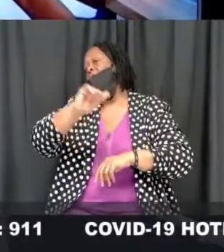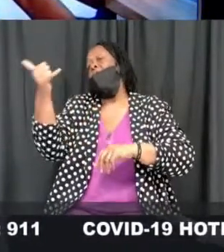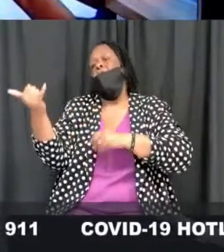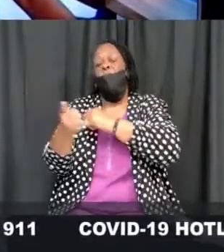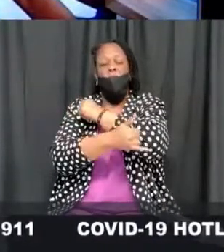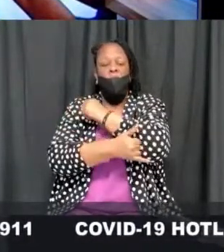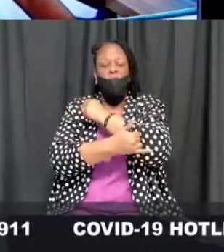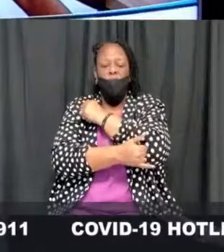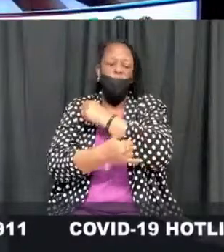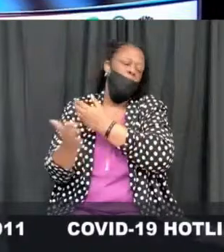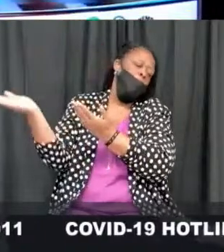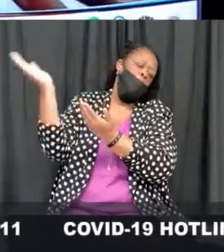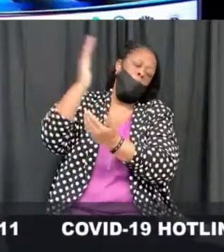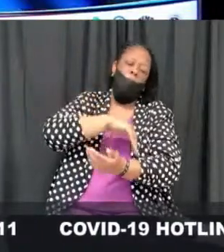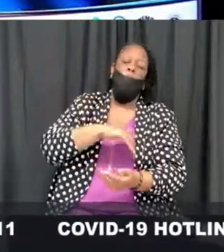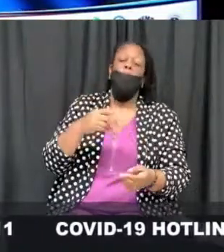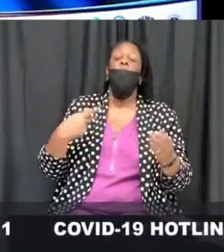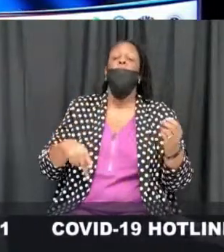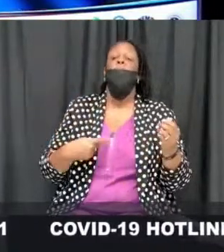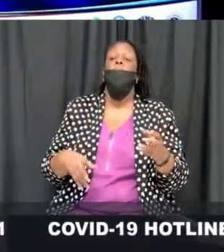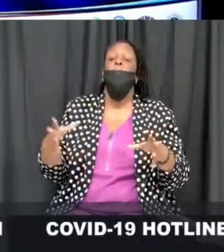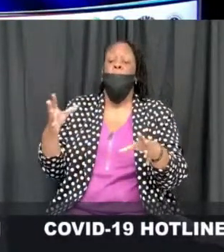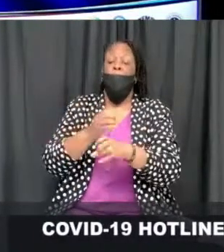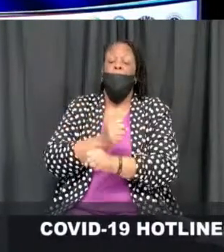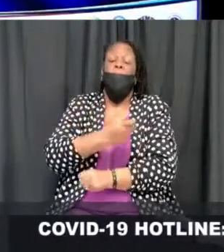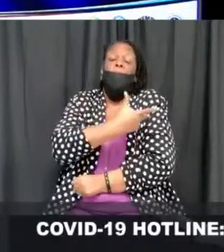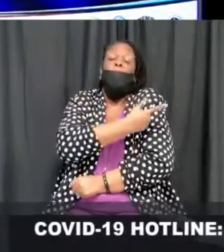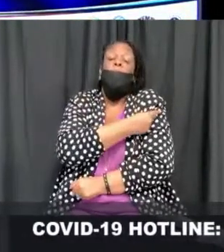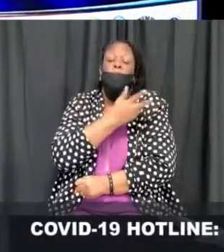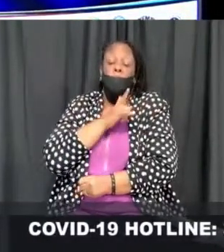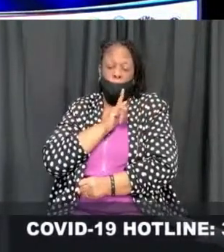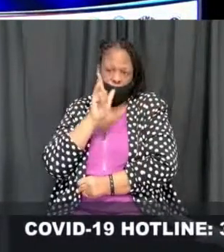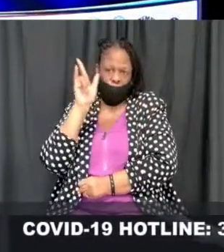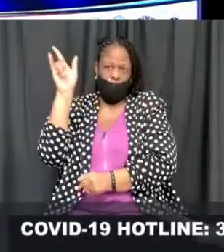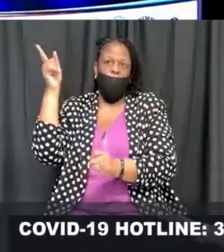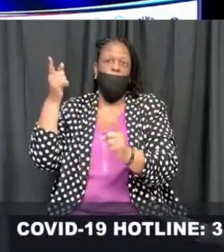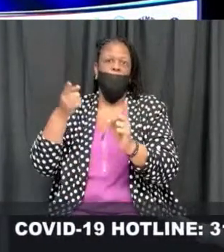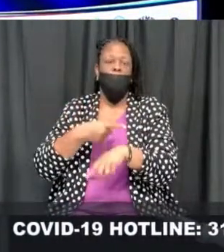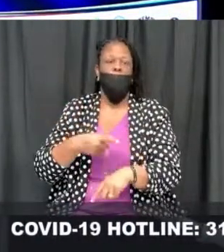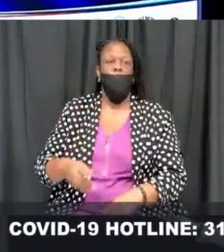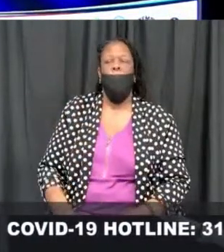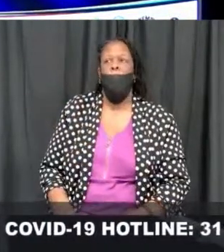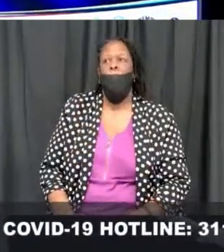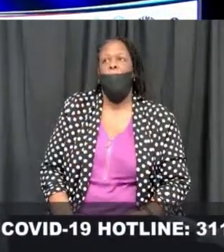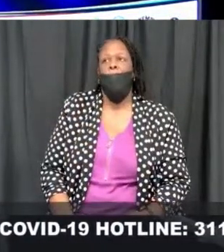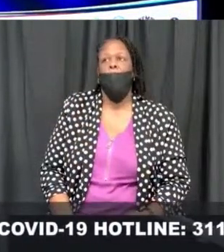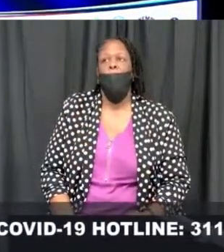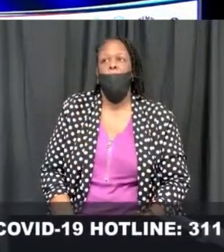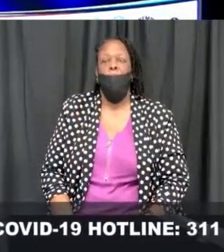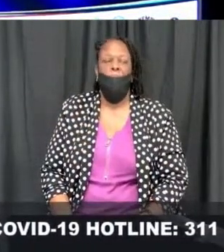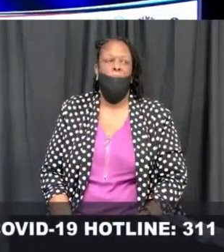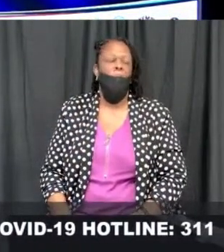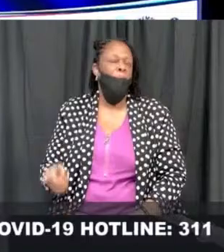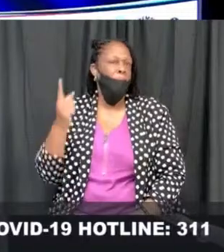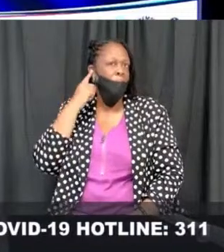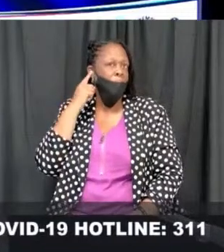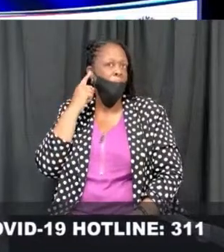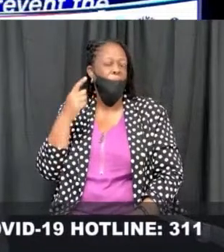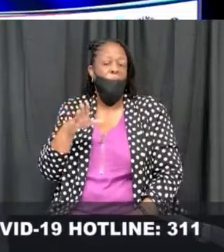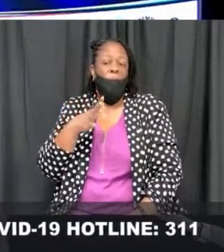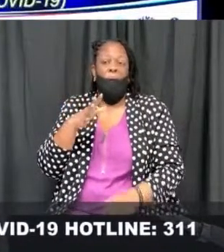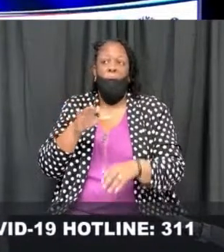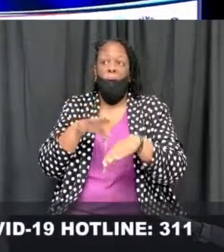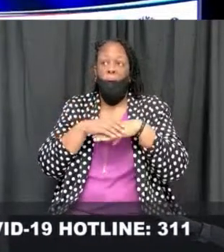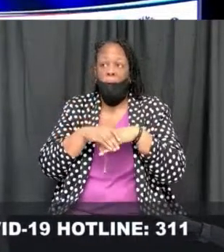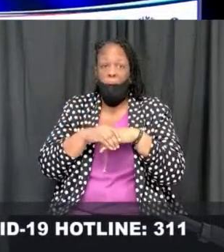it's going by age group. And from what I understand, for example, in England right now, I was listening to the BBC, they have just